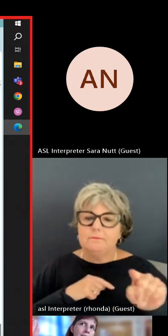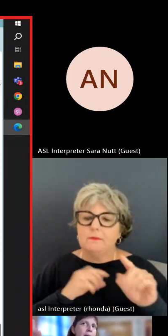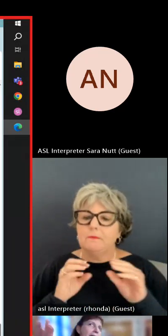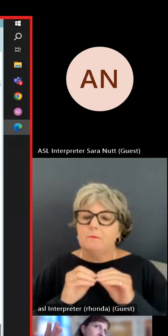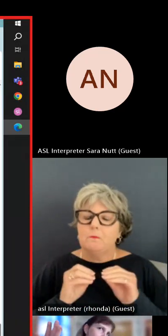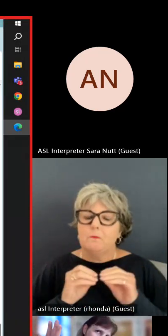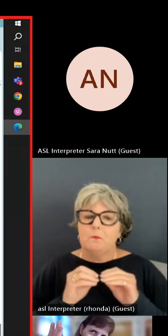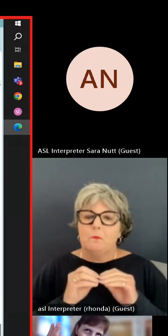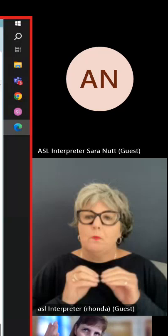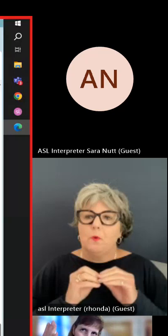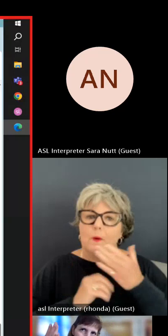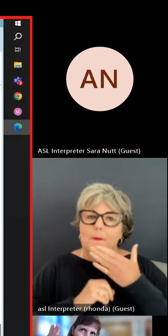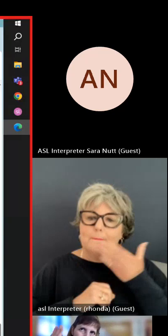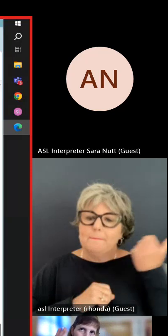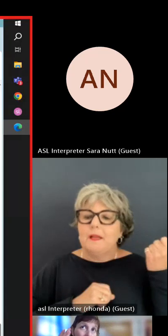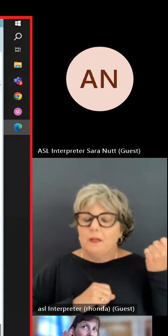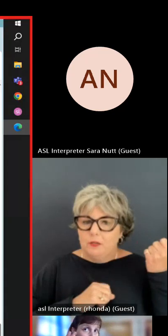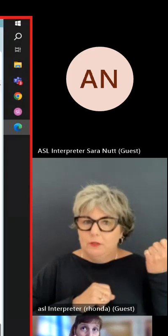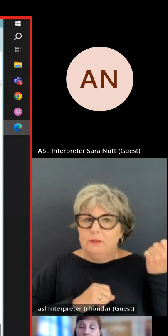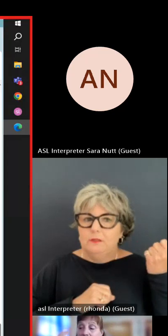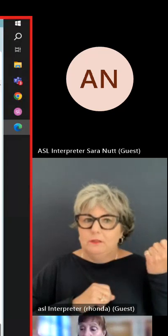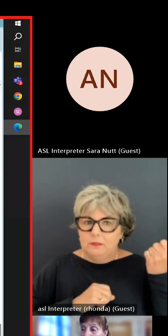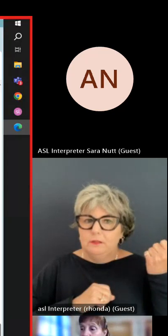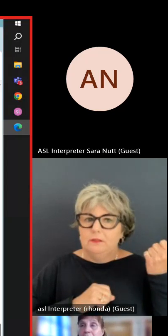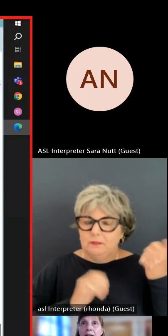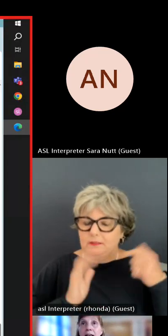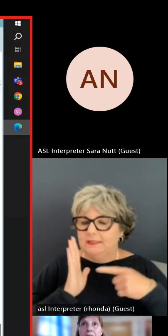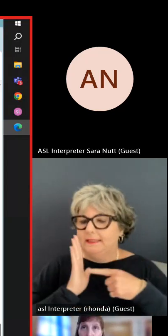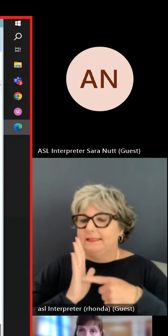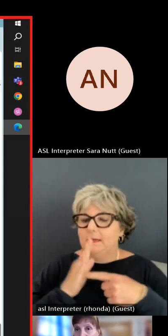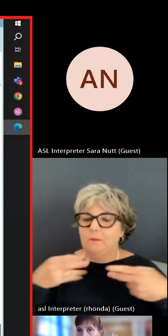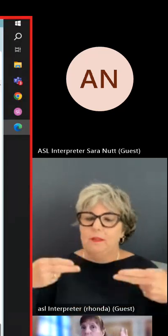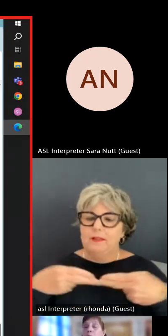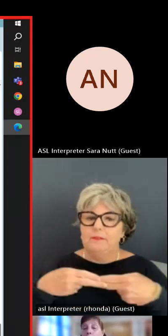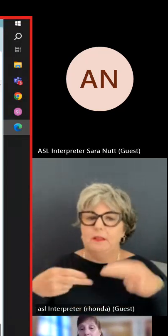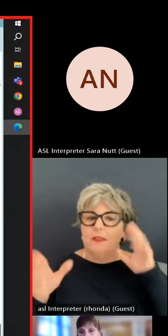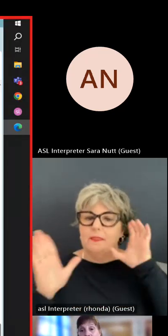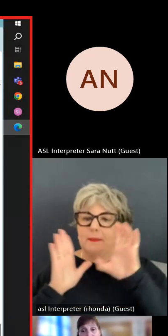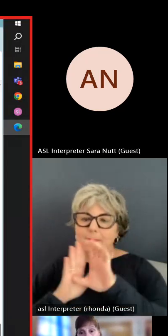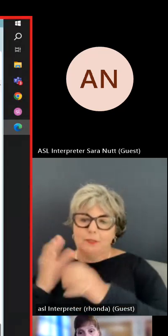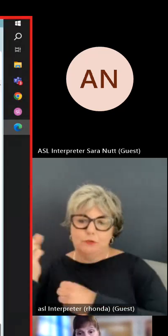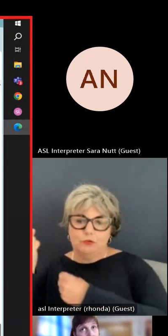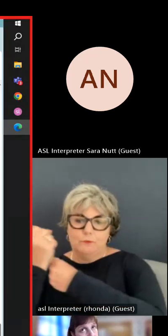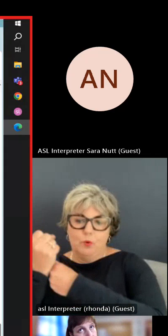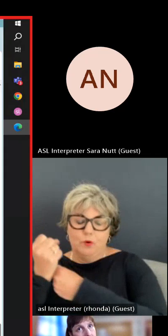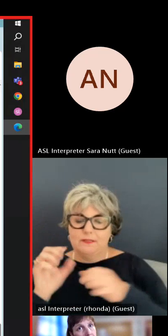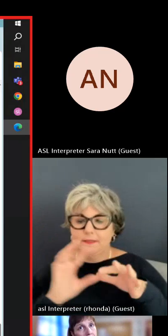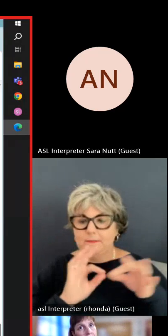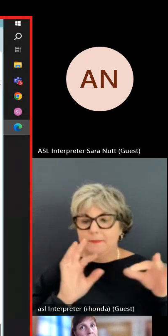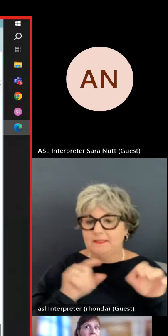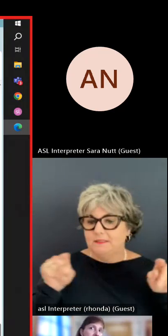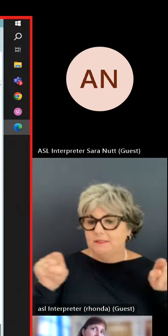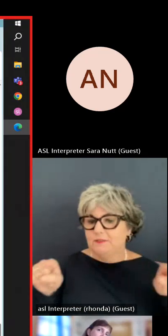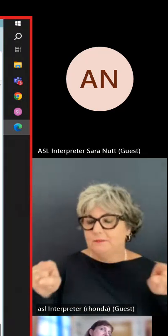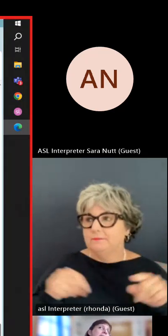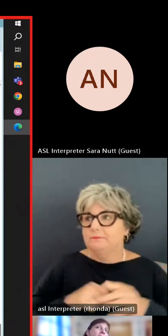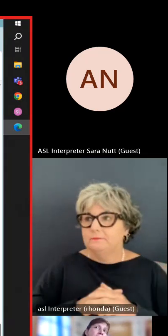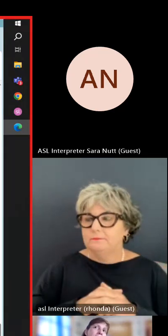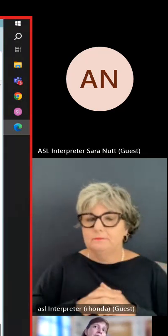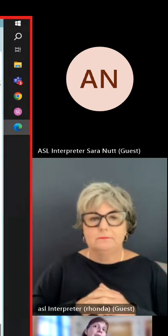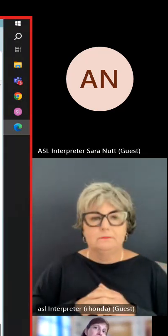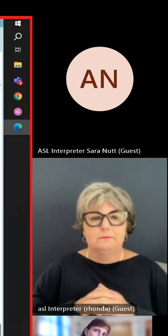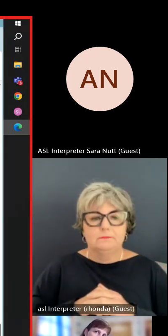much better version because the picture supports the message, right? And you